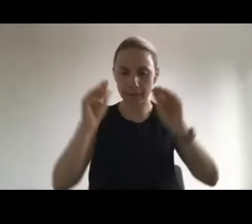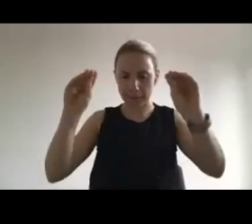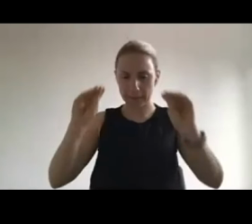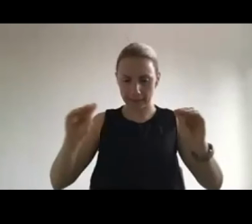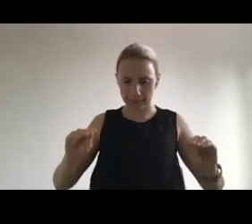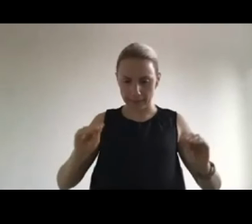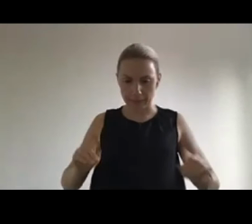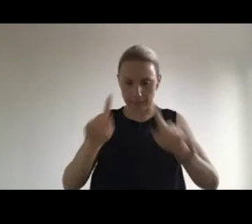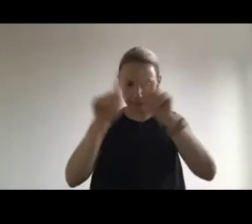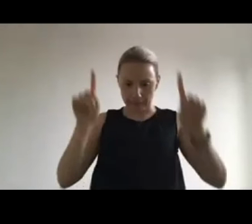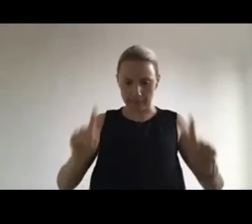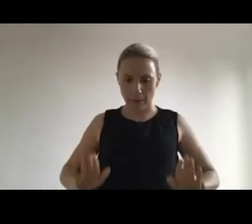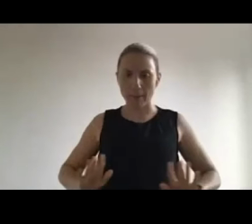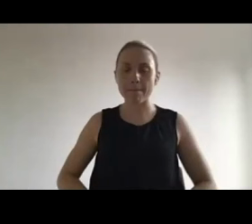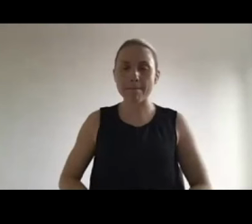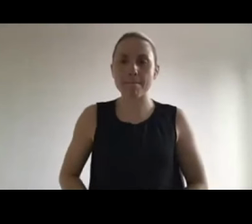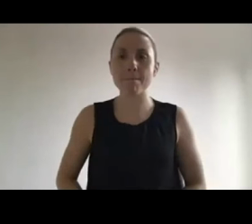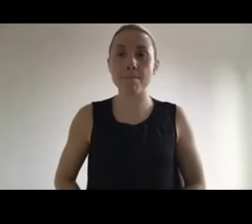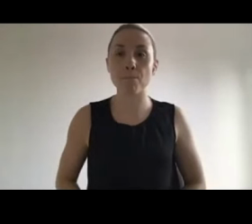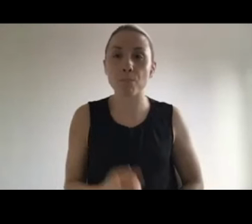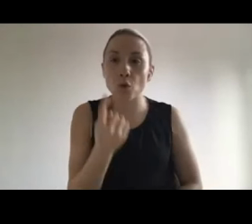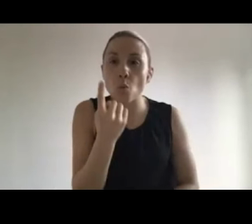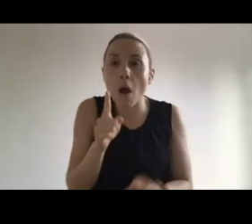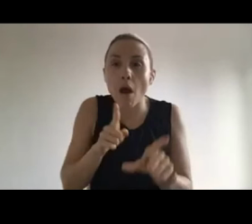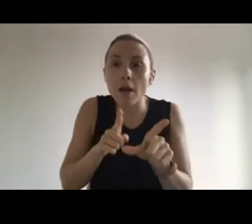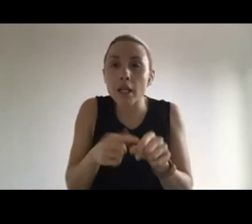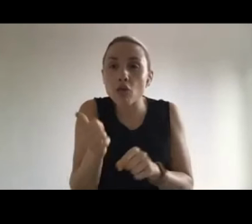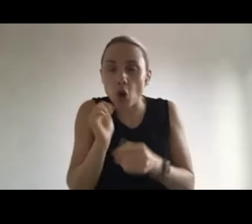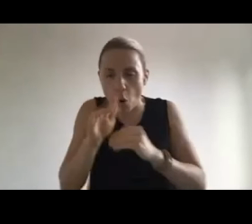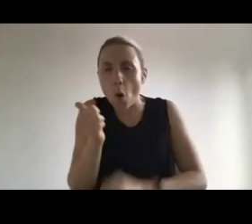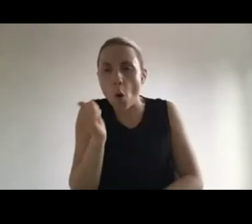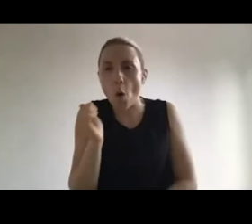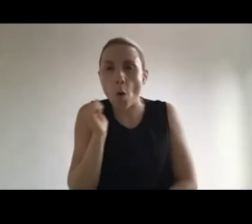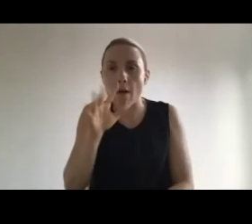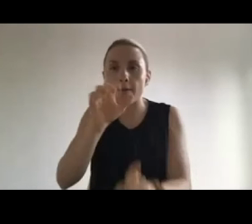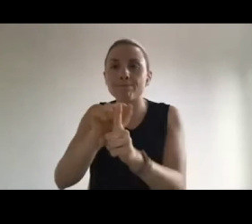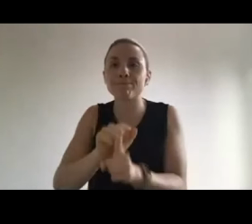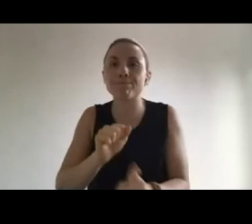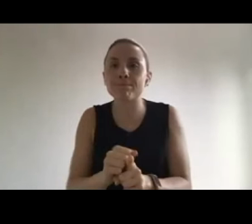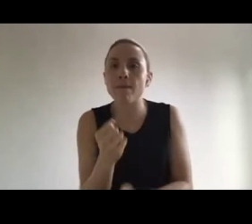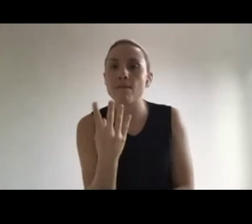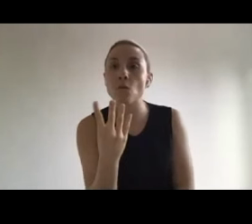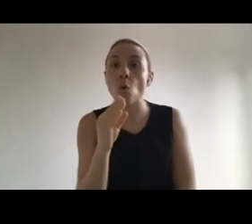just over a year ago, we identified more than 40 companies that were active in the field, and they